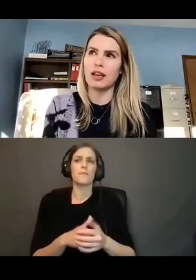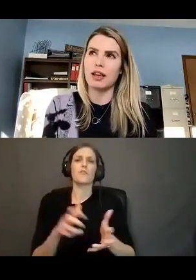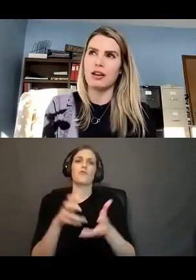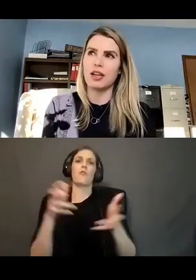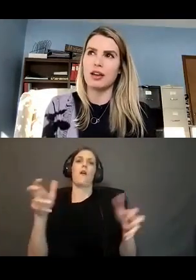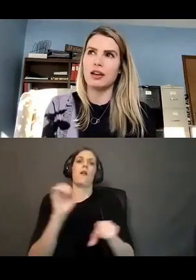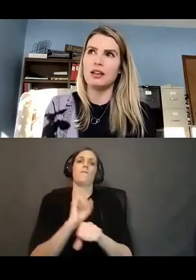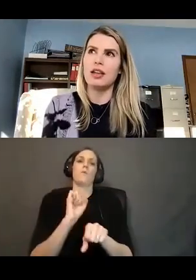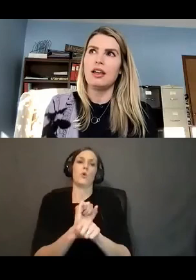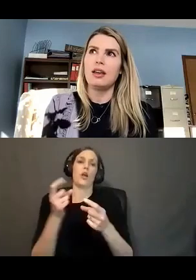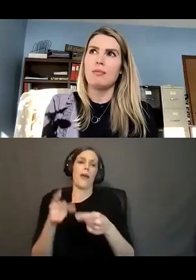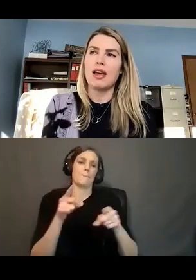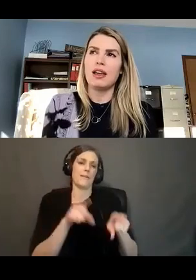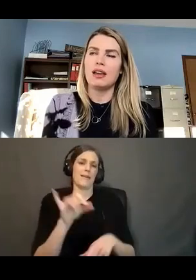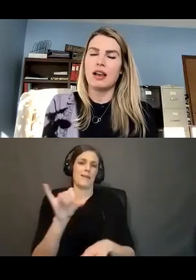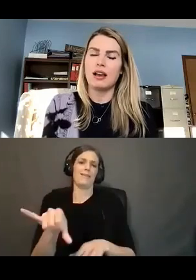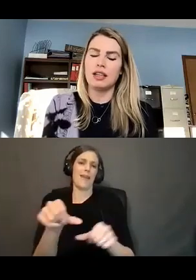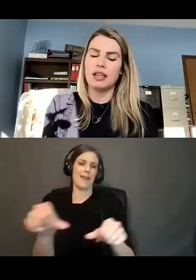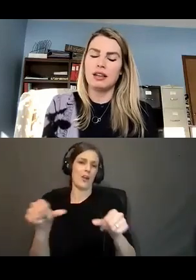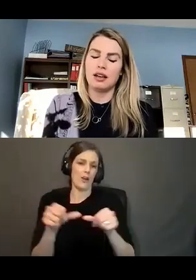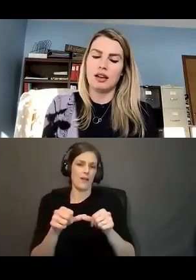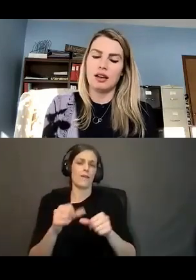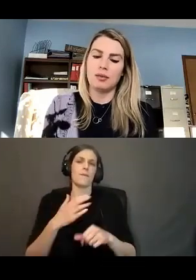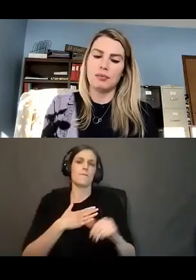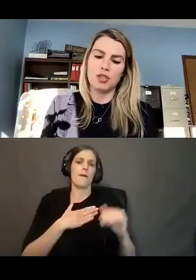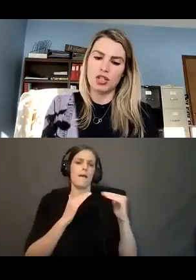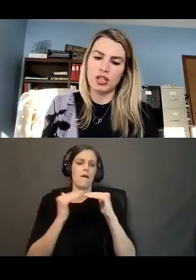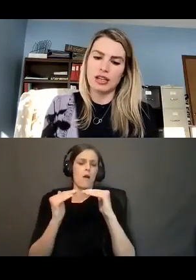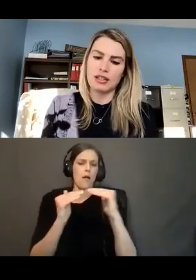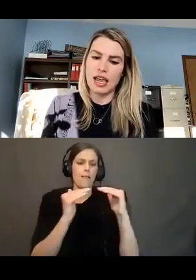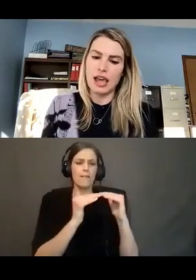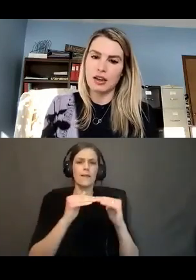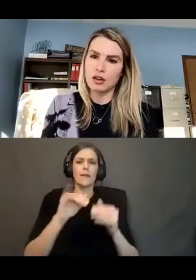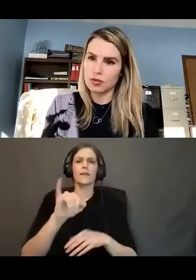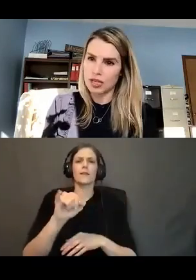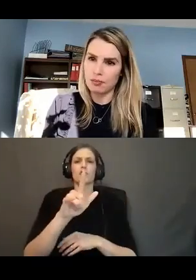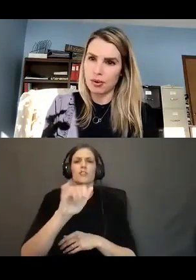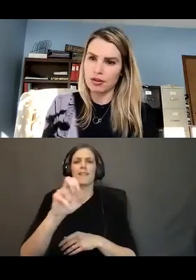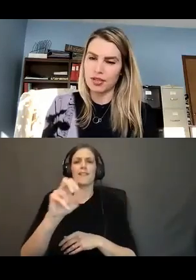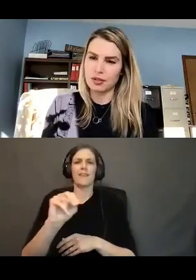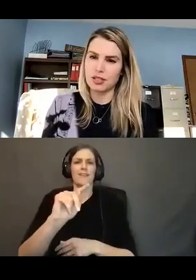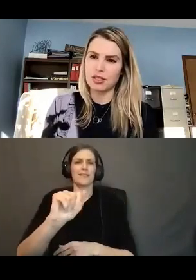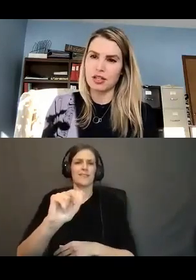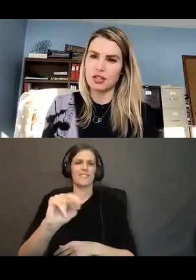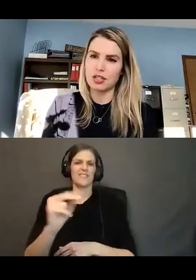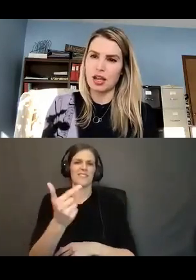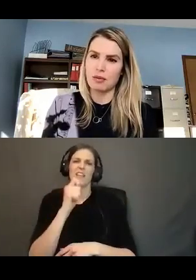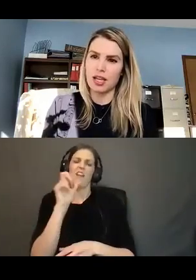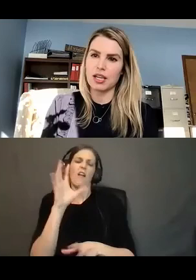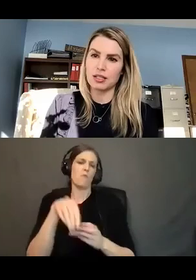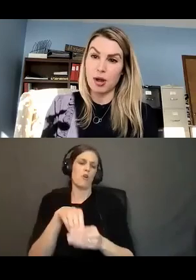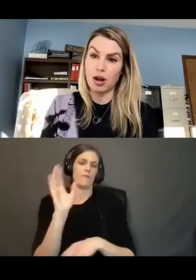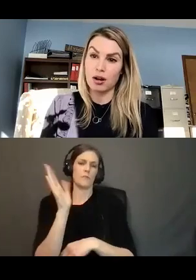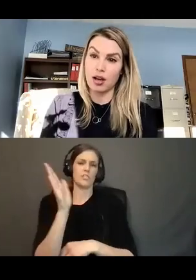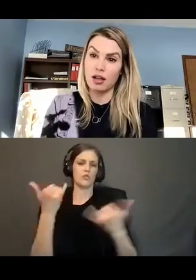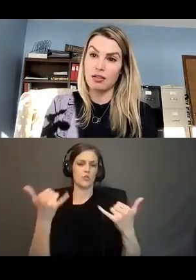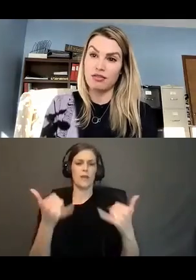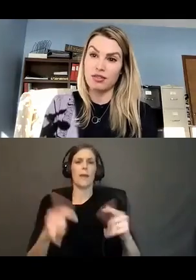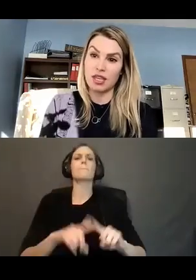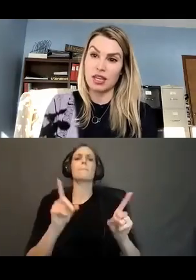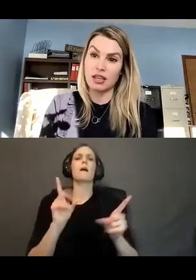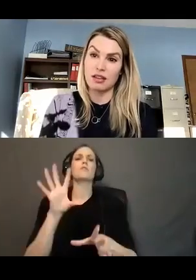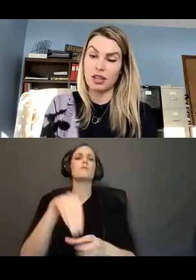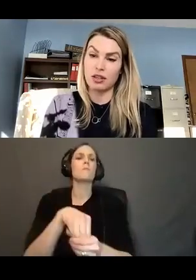on in that area. My colleague, Jillian Tang, who's not part of this presentation today, but is part